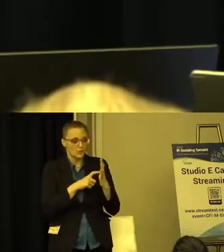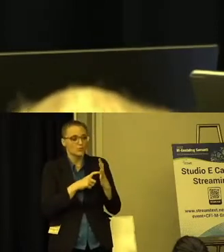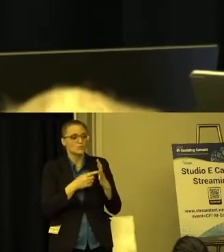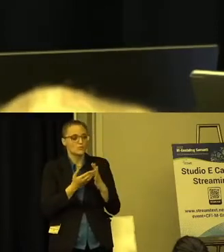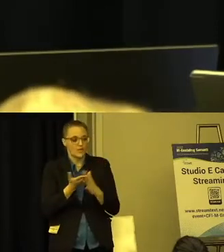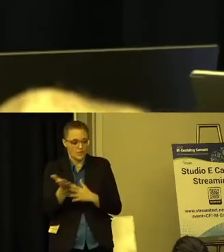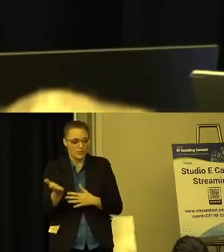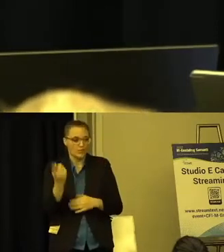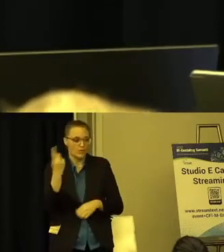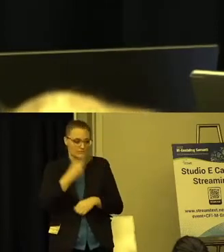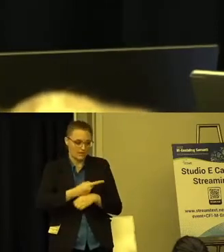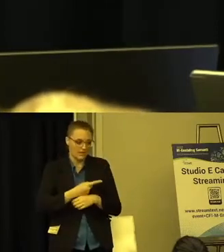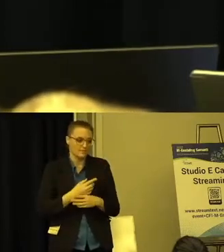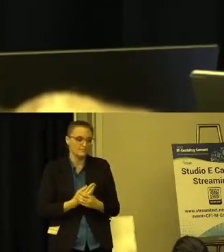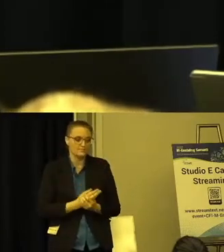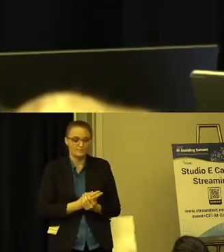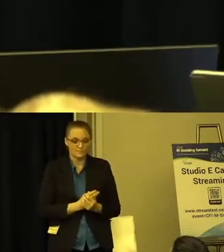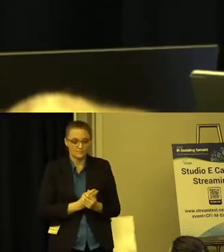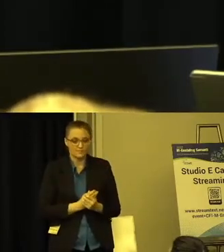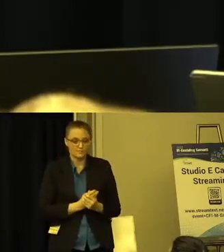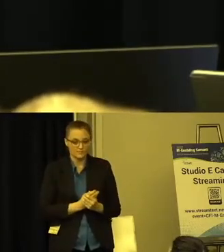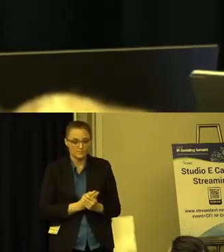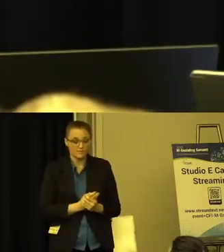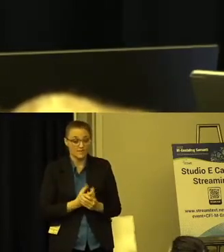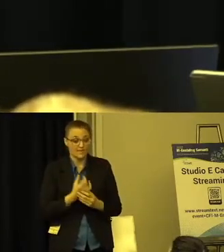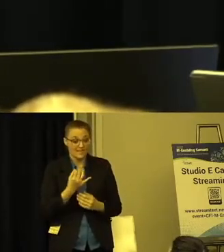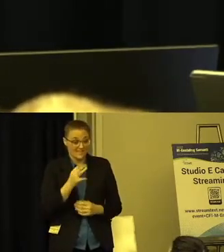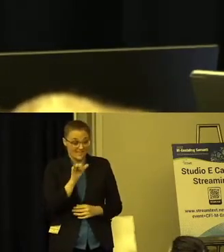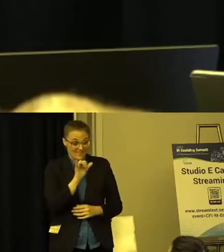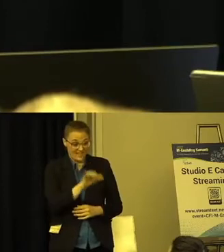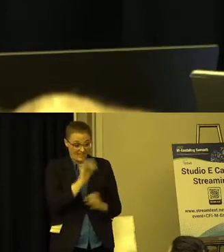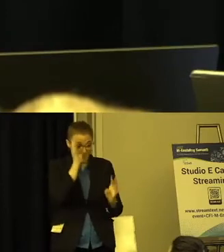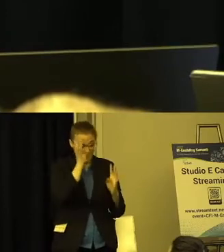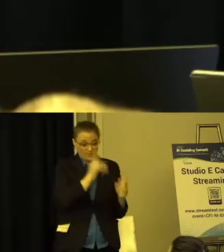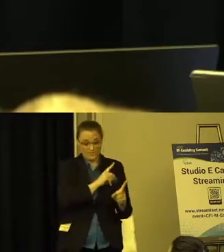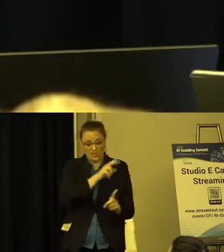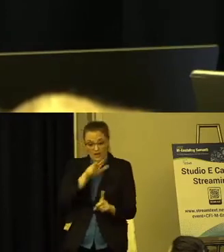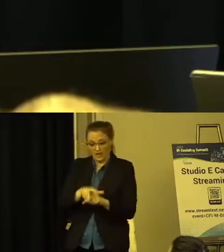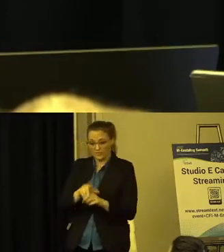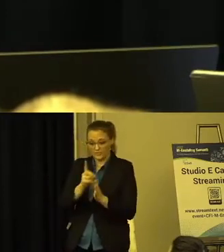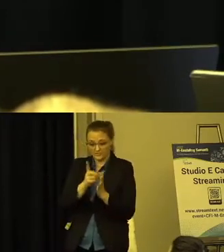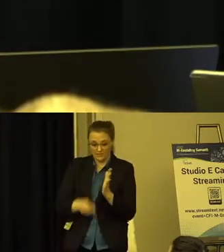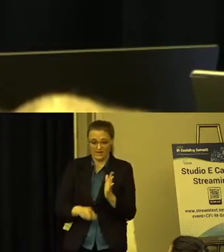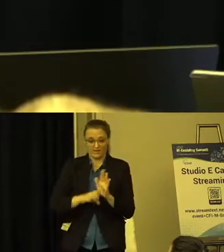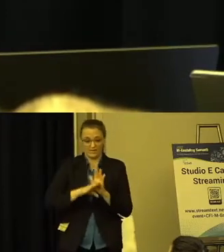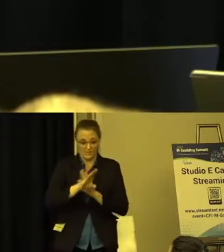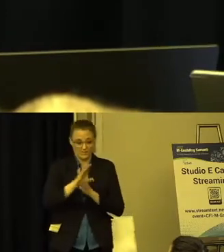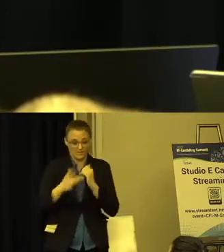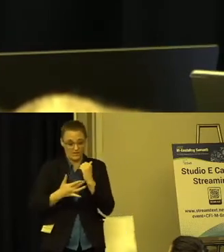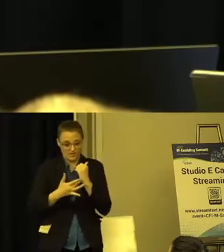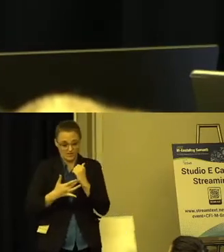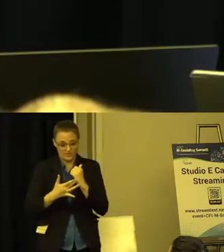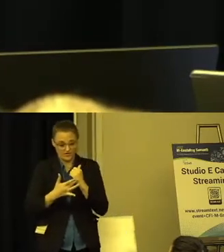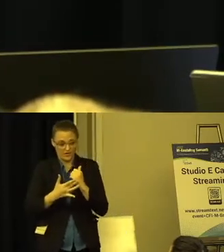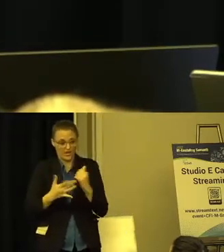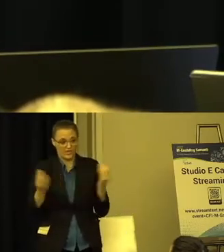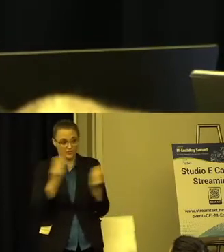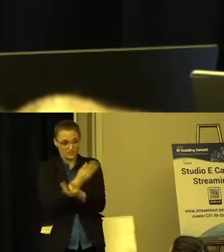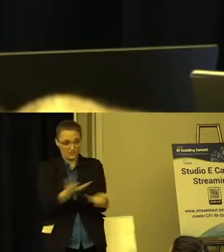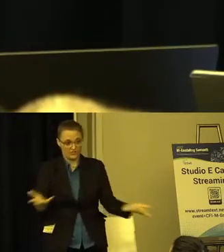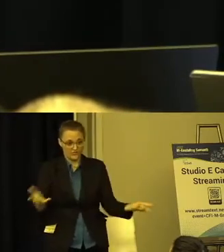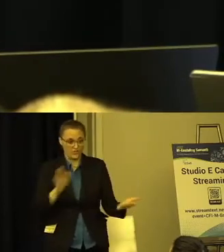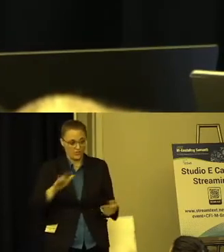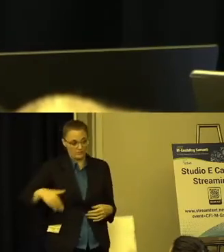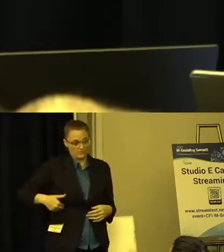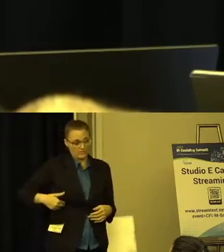through a single day. And if you can apply that to the design and development of technology and share those